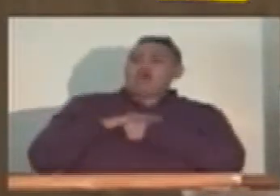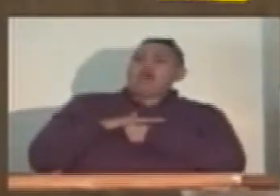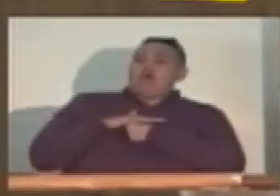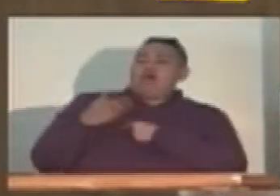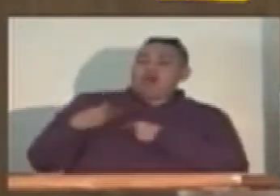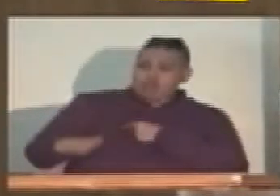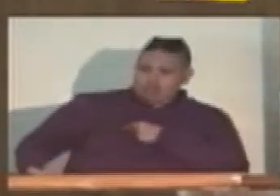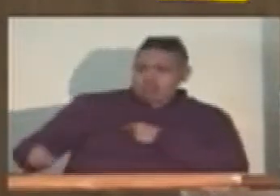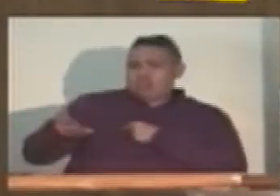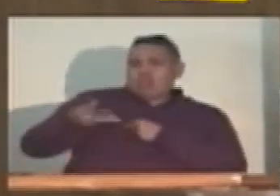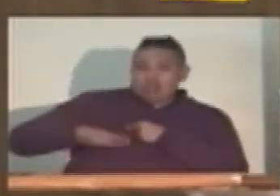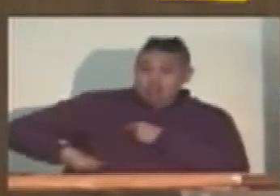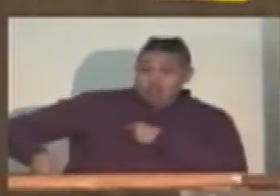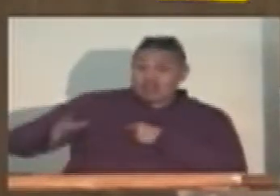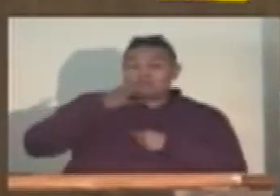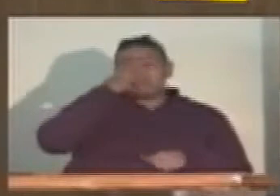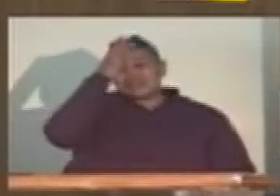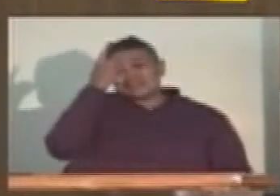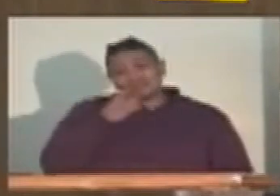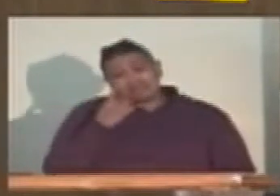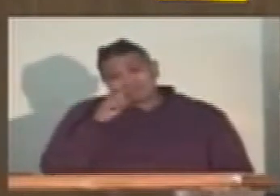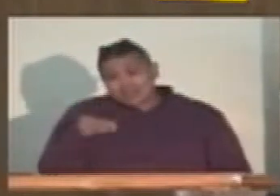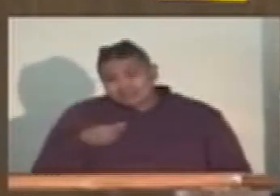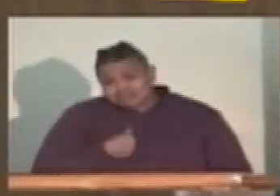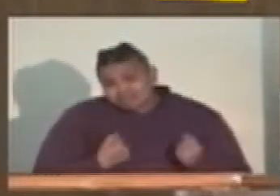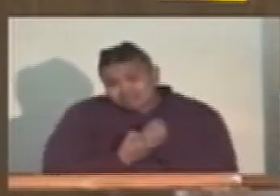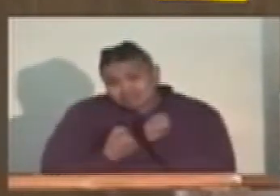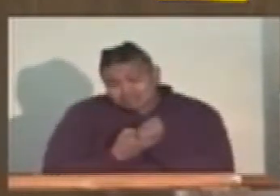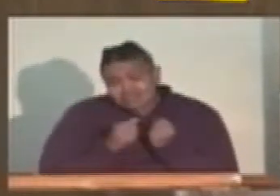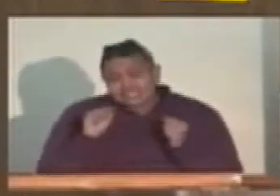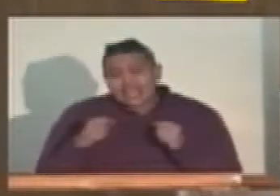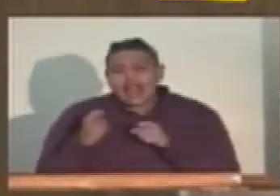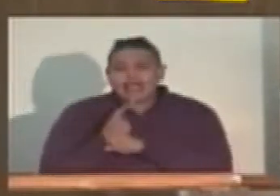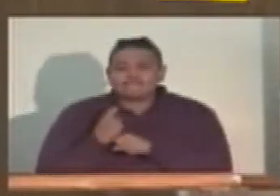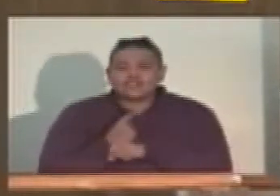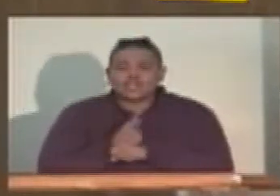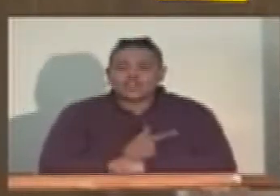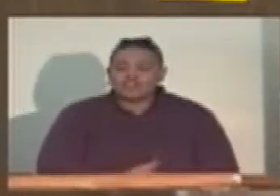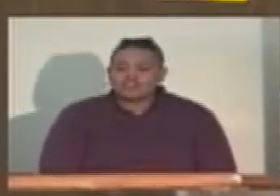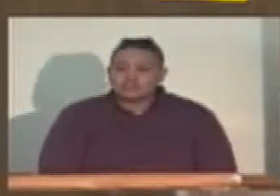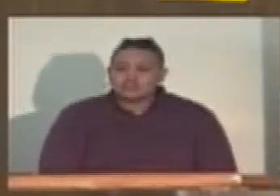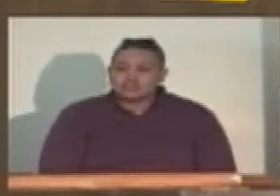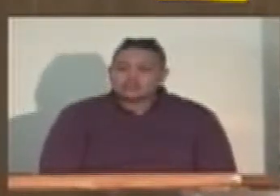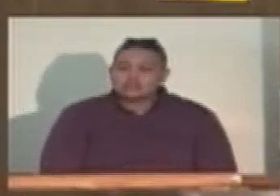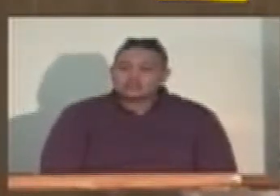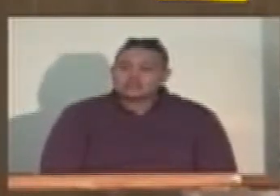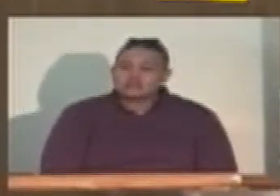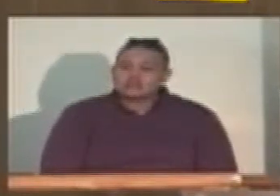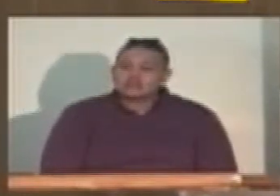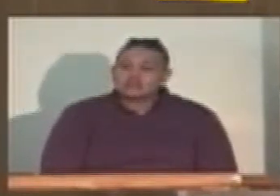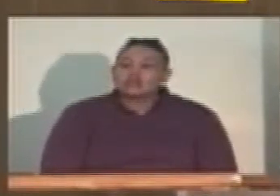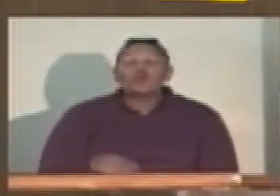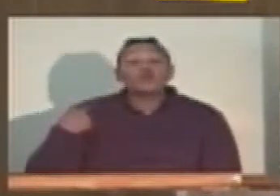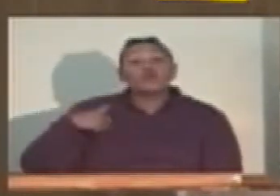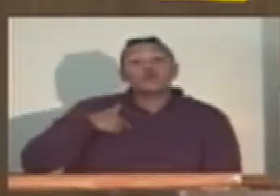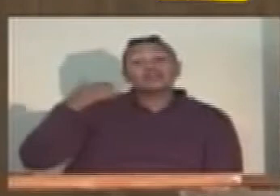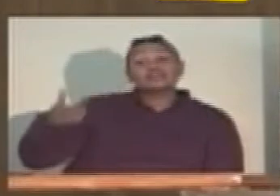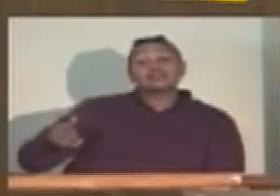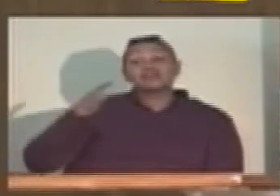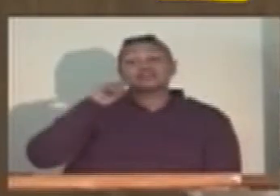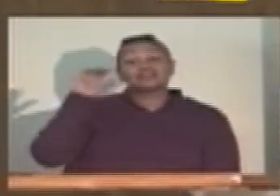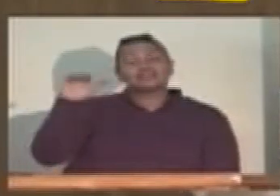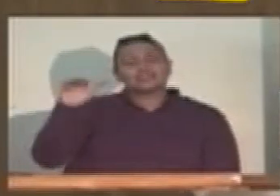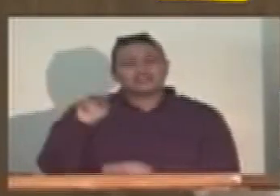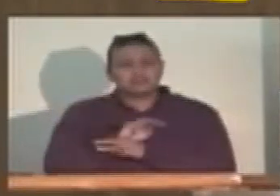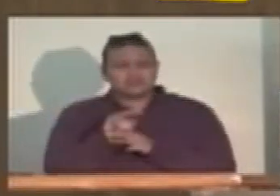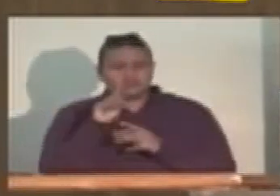pressure as parents come seeking assistance each year. We on this side are called upon the Honourable Minister to